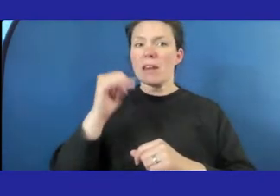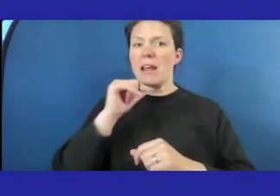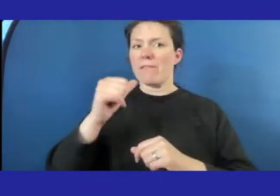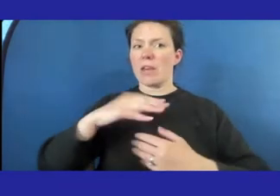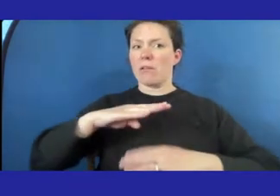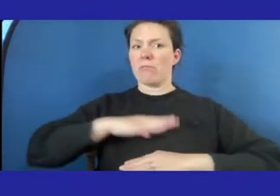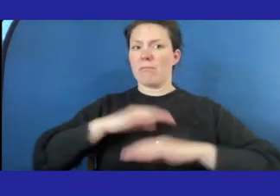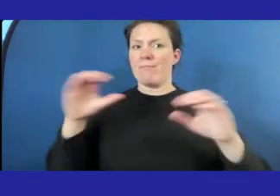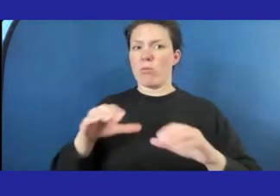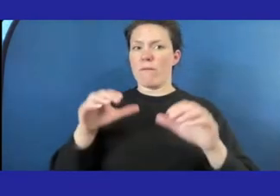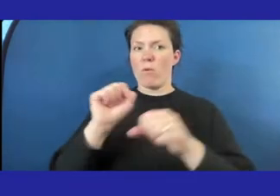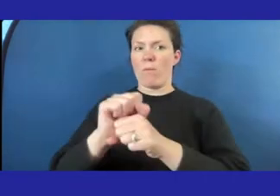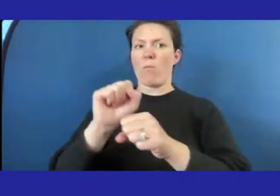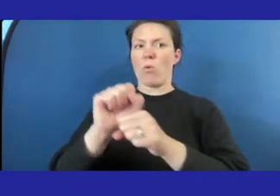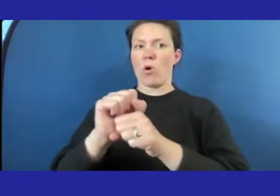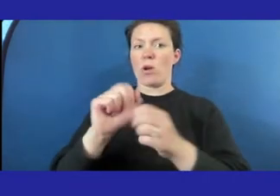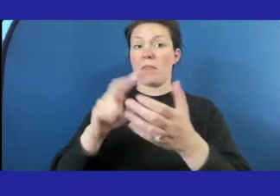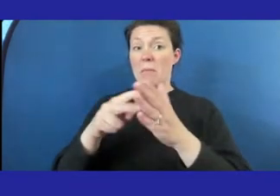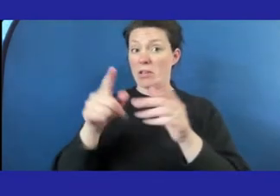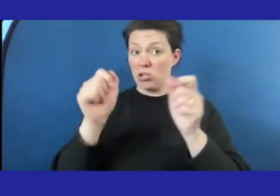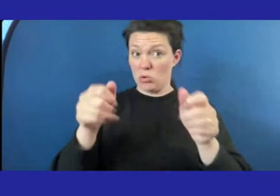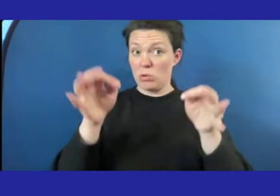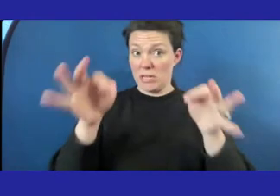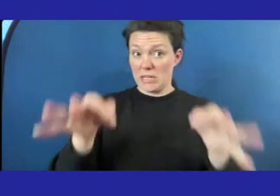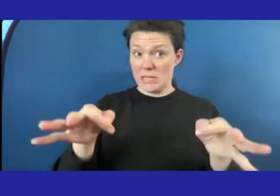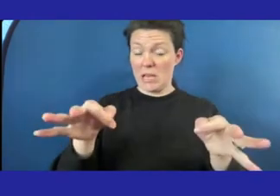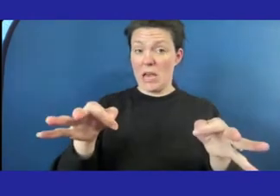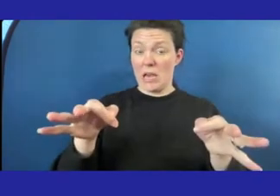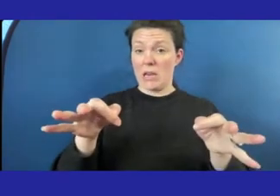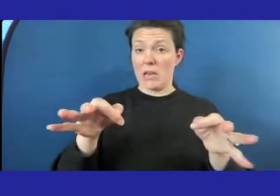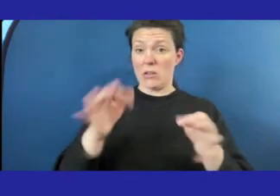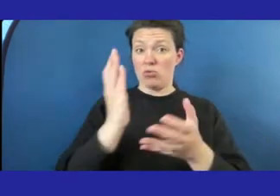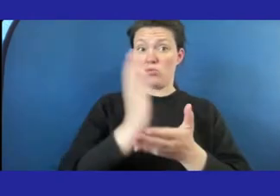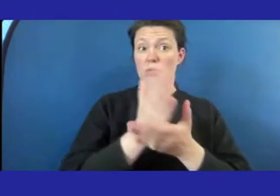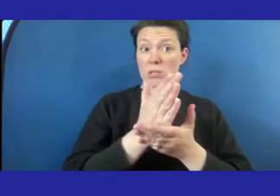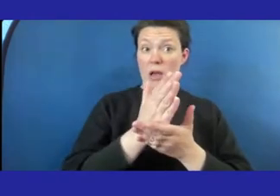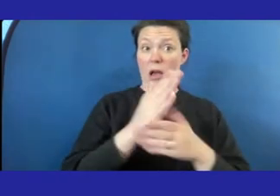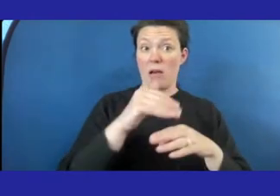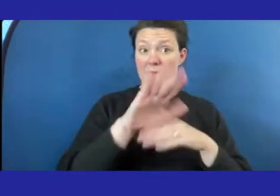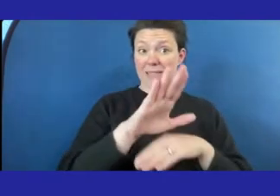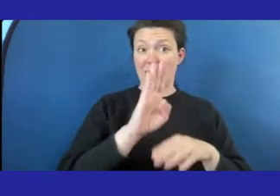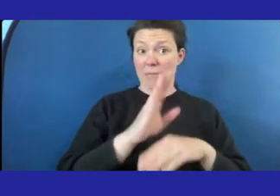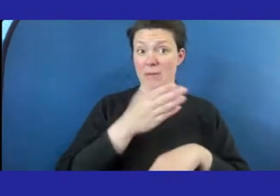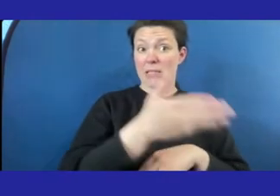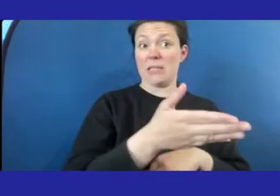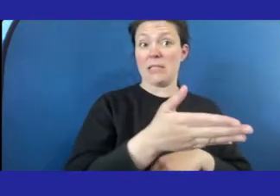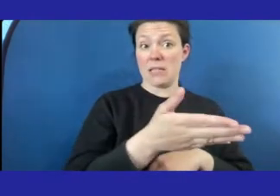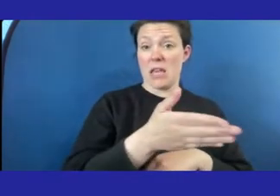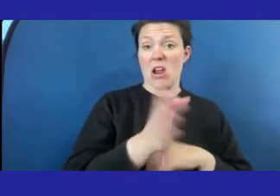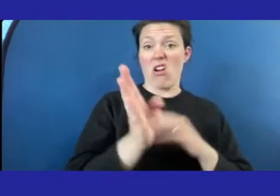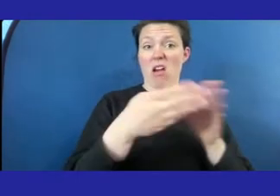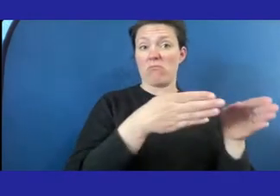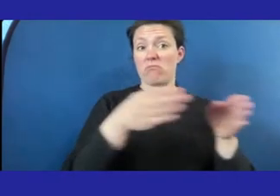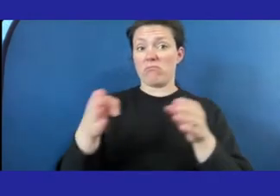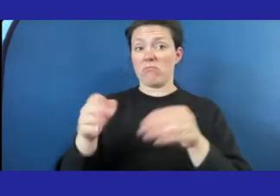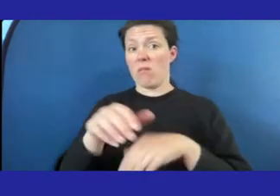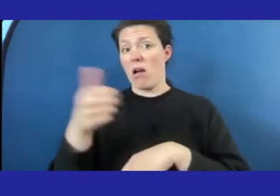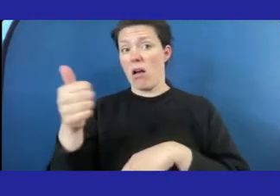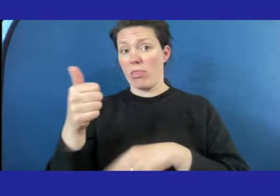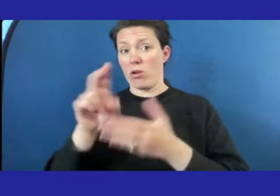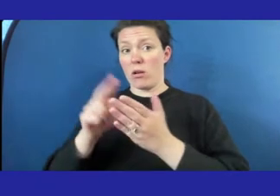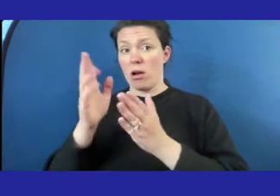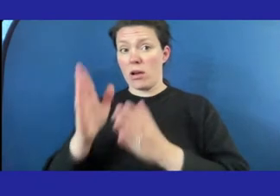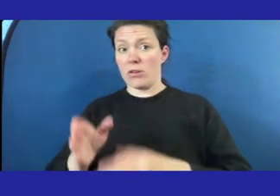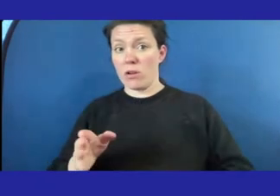always decide to stop sending business to them at that point. Yep. But if they